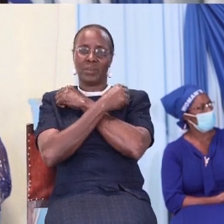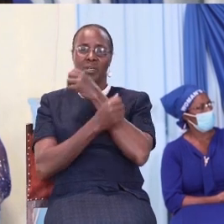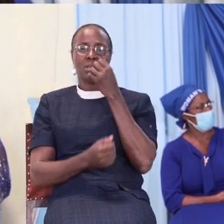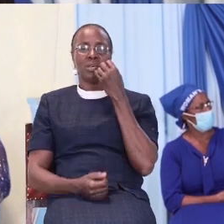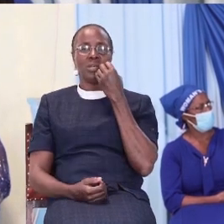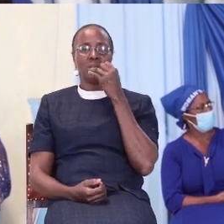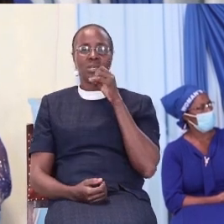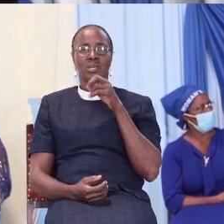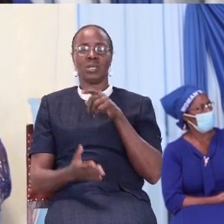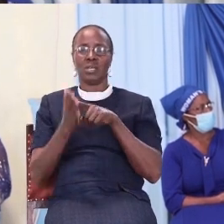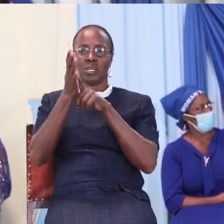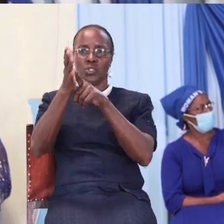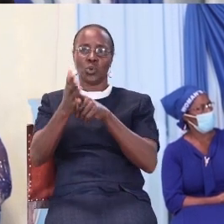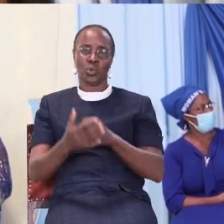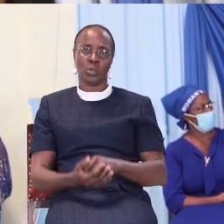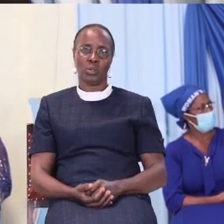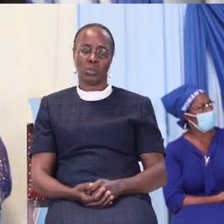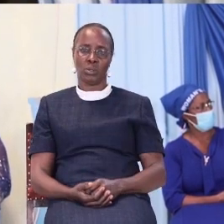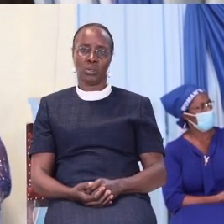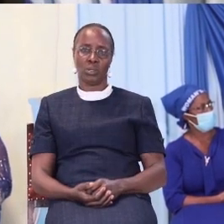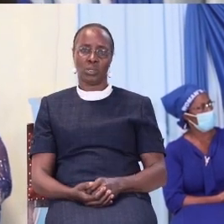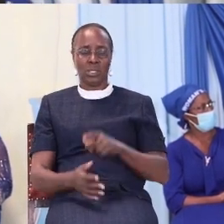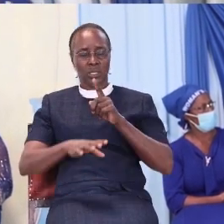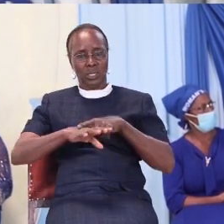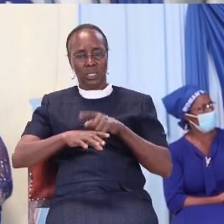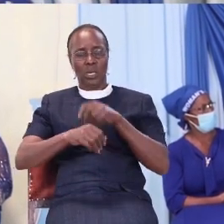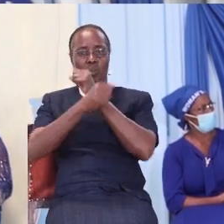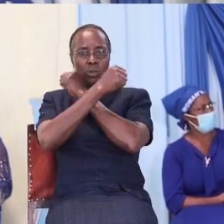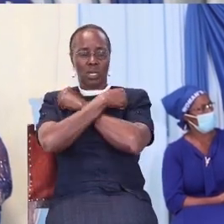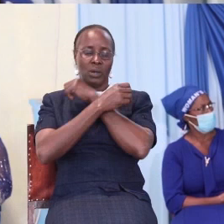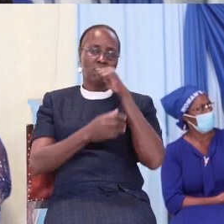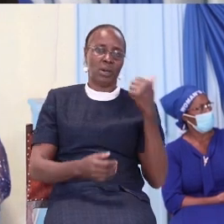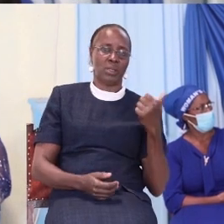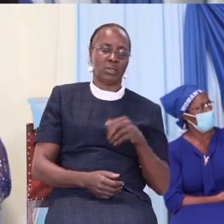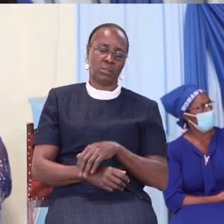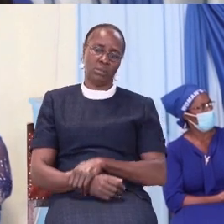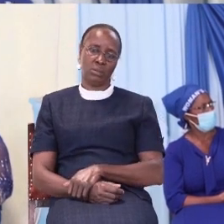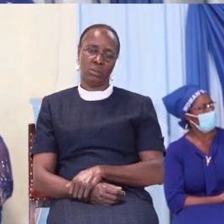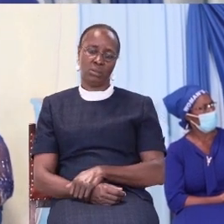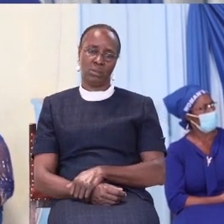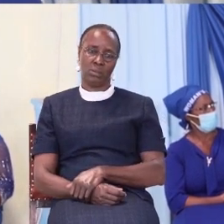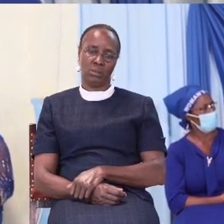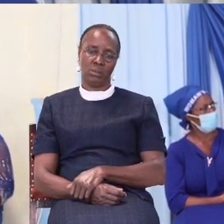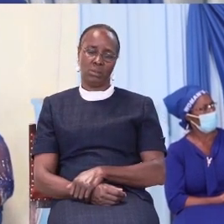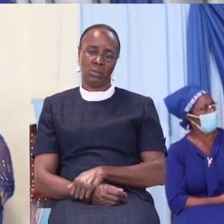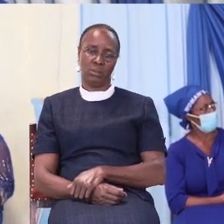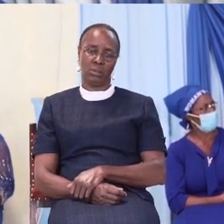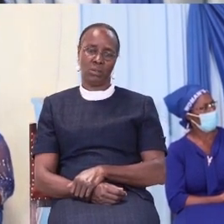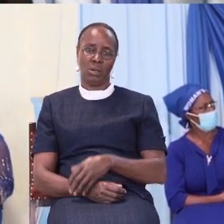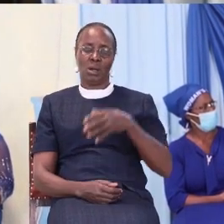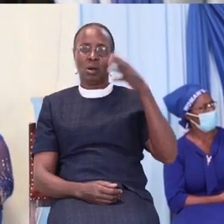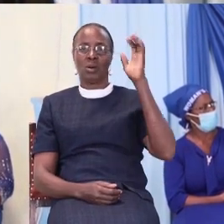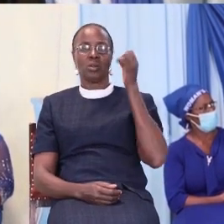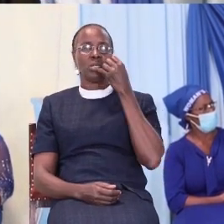through our love to other people. And God is not like